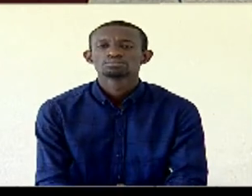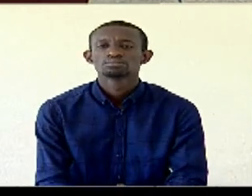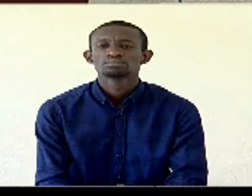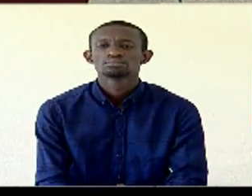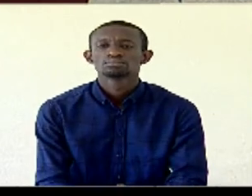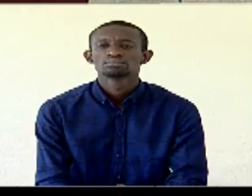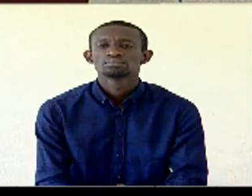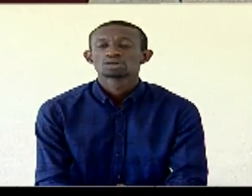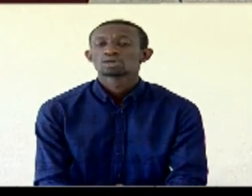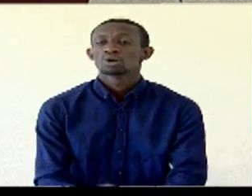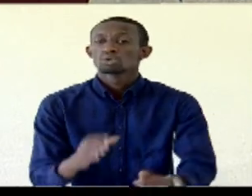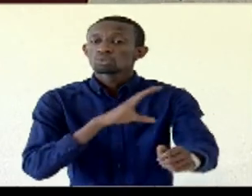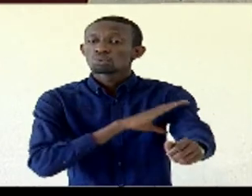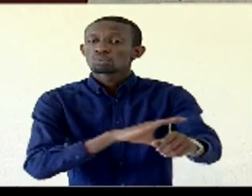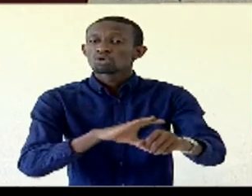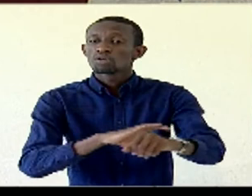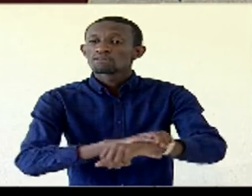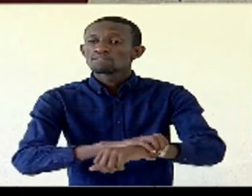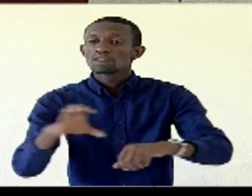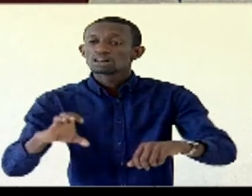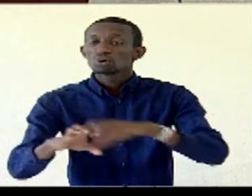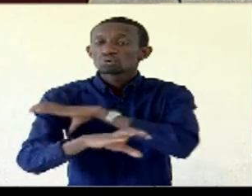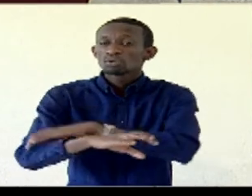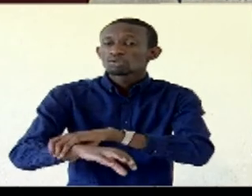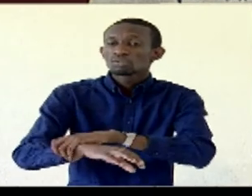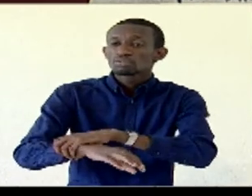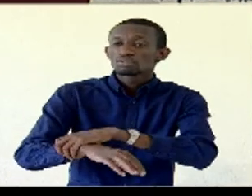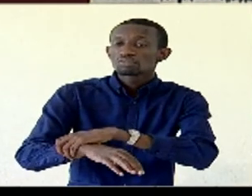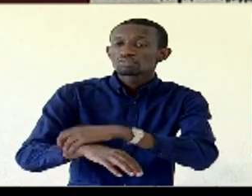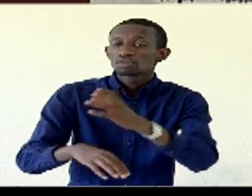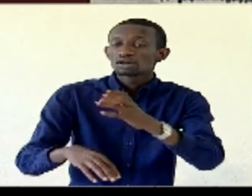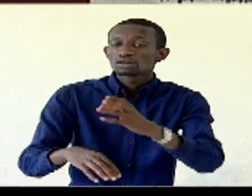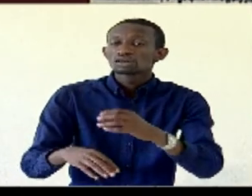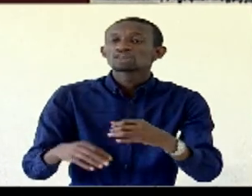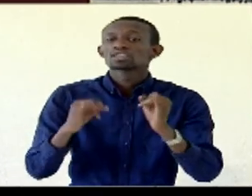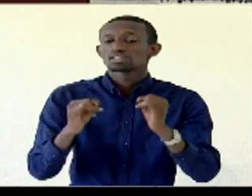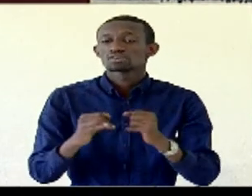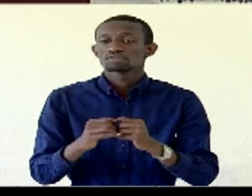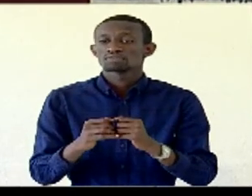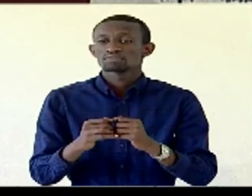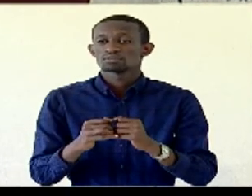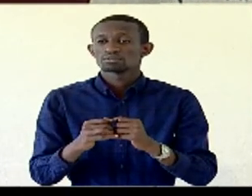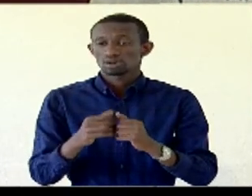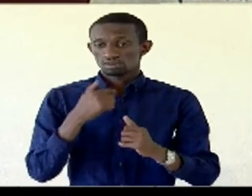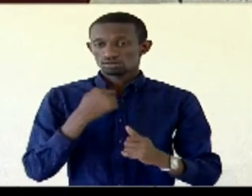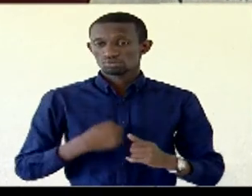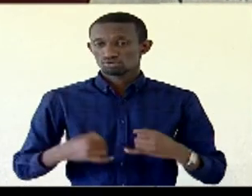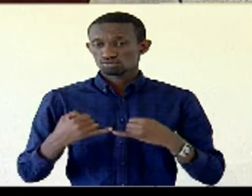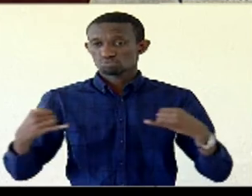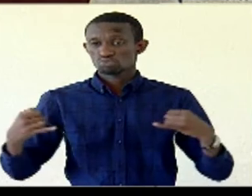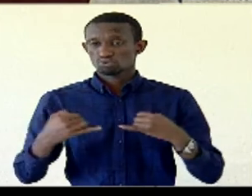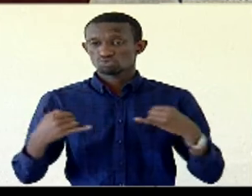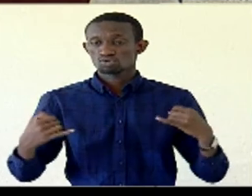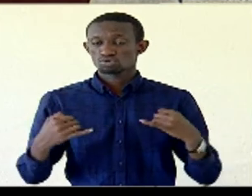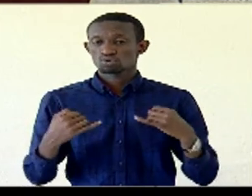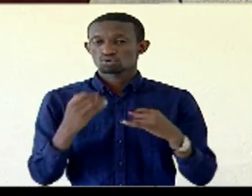Would my arm fall off? Would this fall off? What if the line of weakness was around here? What